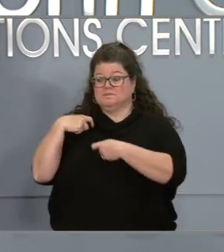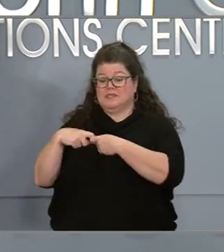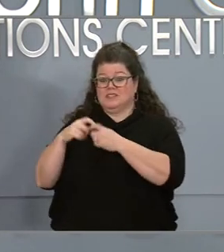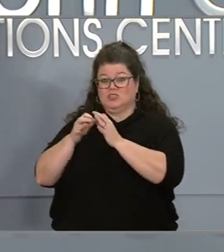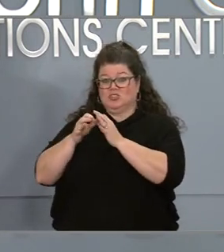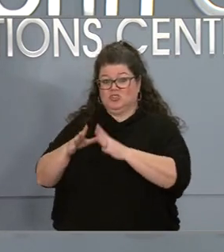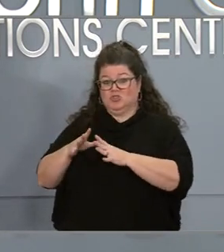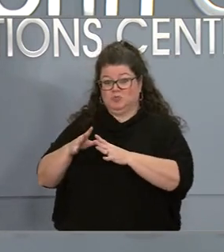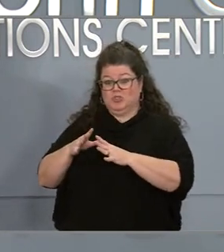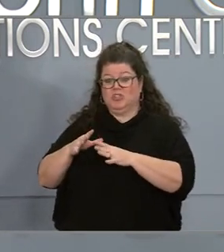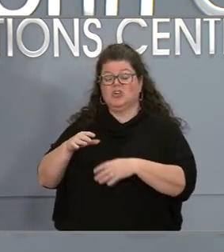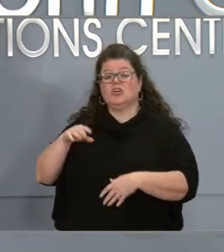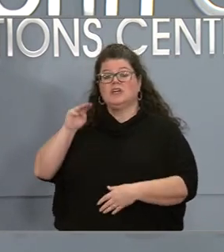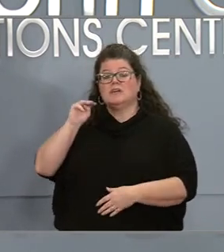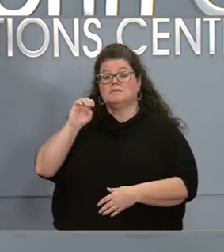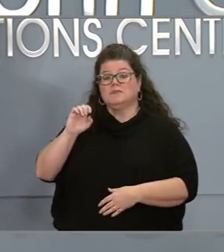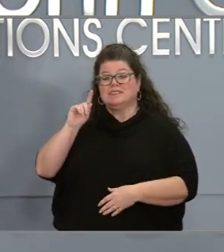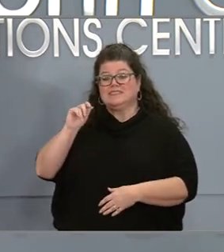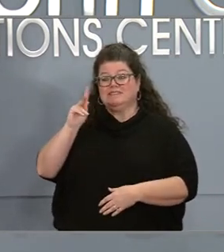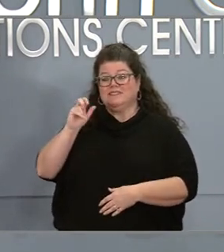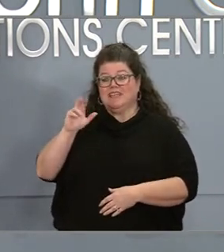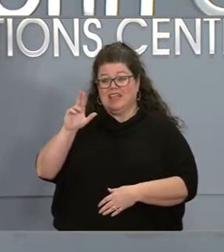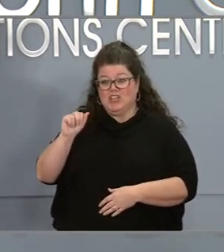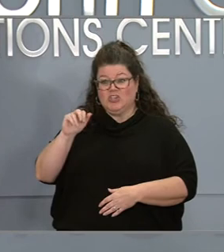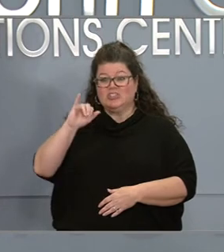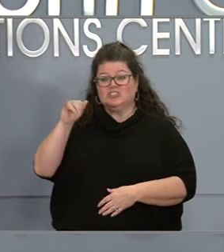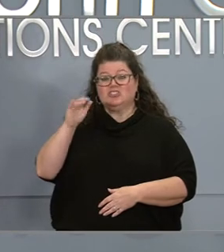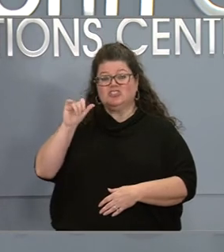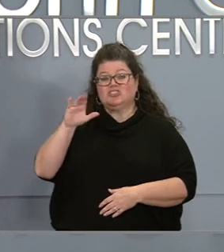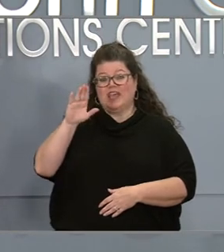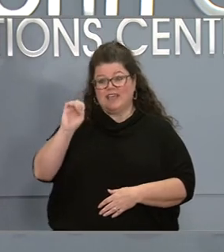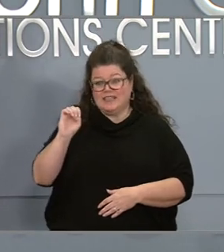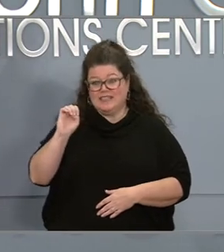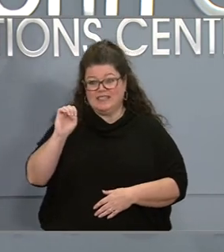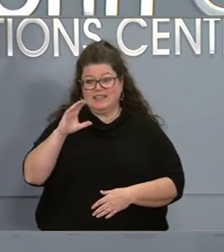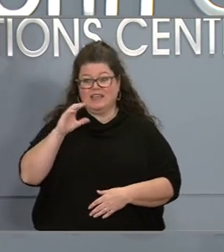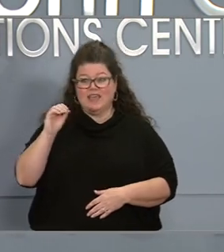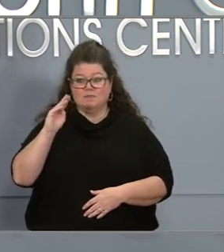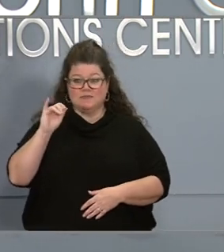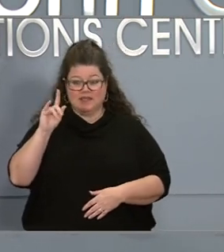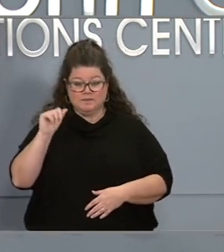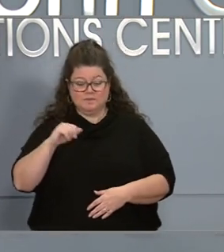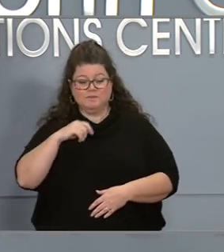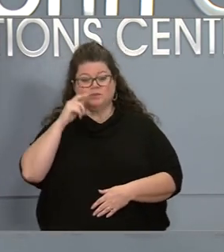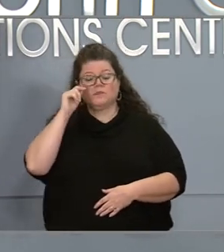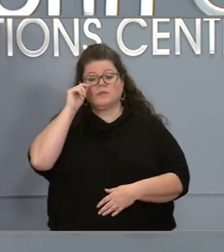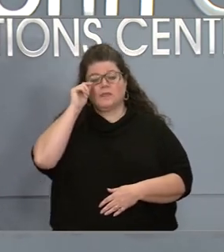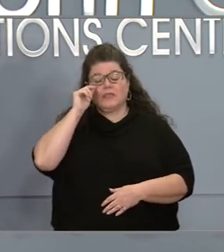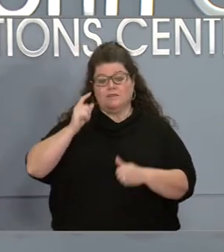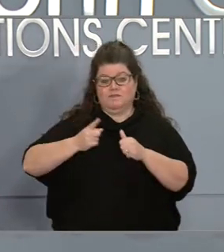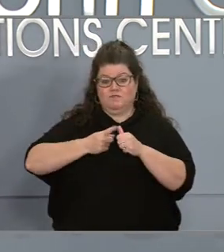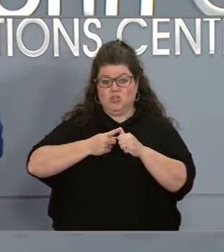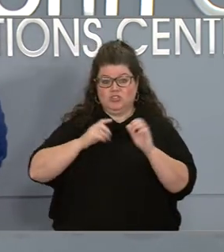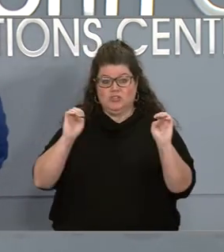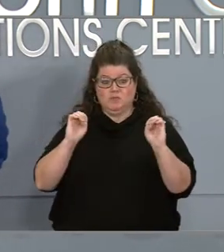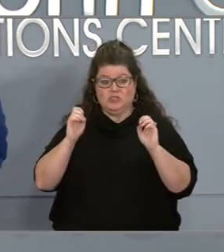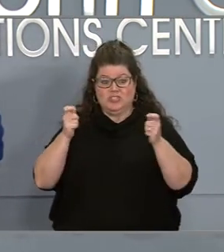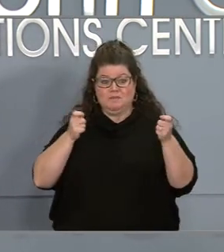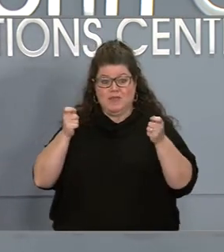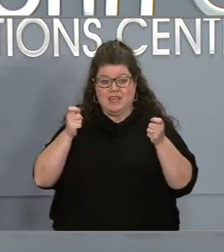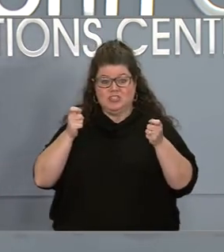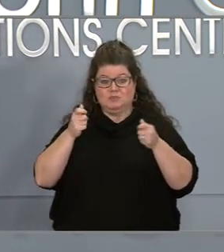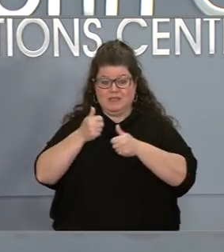and Jasmine Mativier are our Spanish language interpreters. First, we'll hear from Emergency Management Chief of